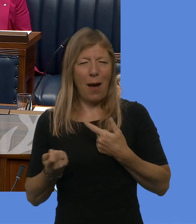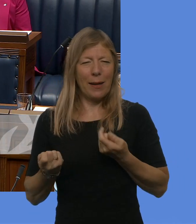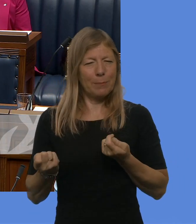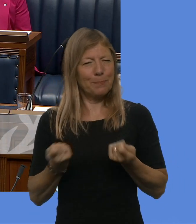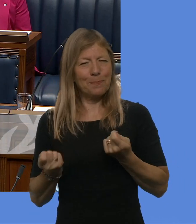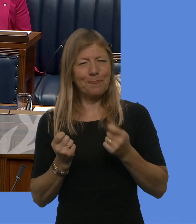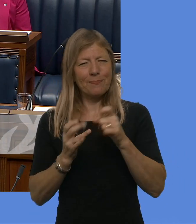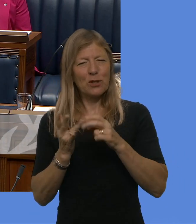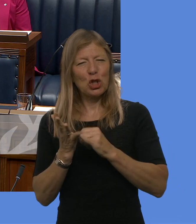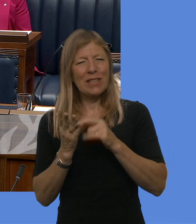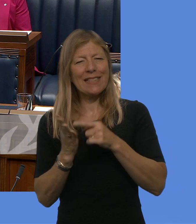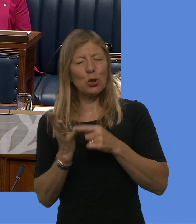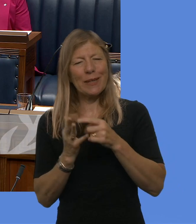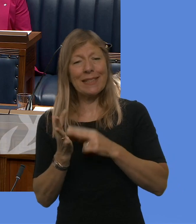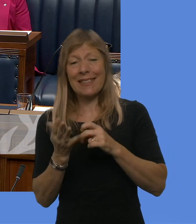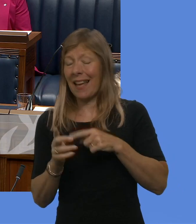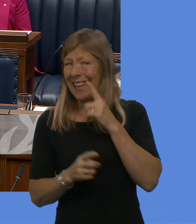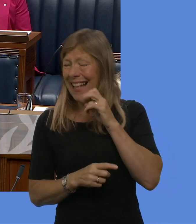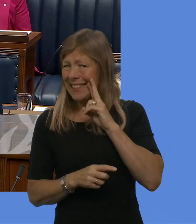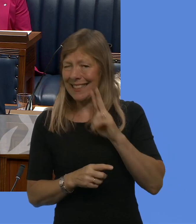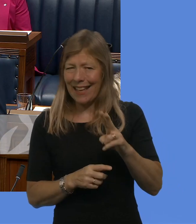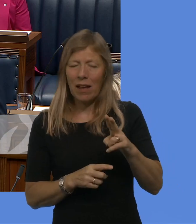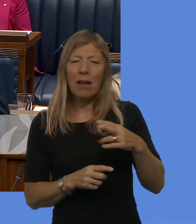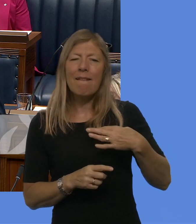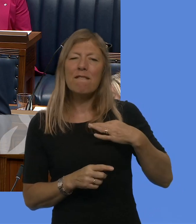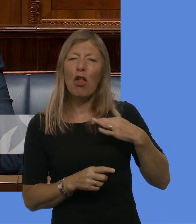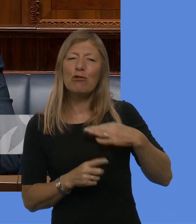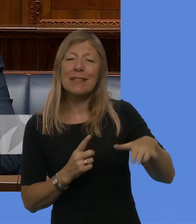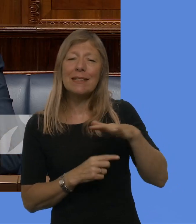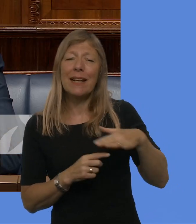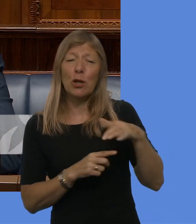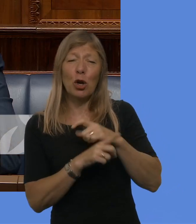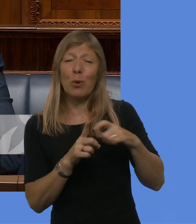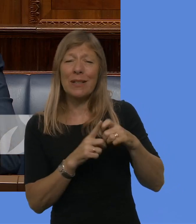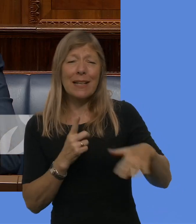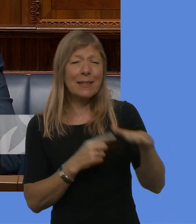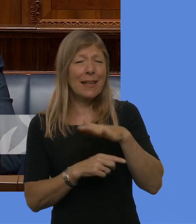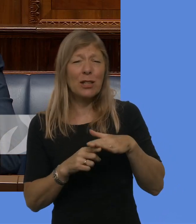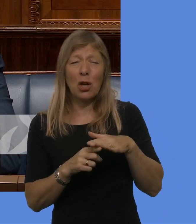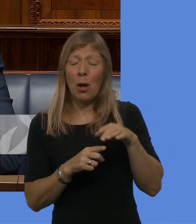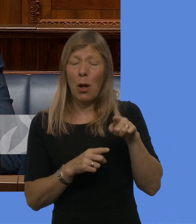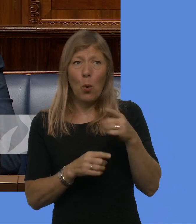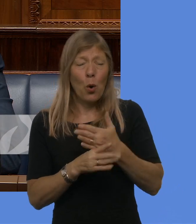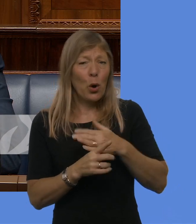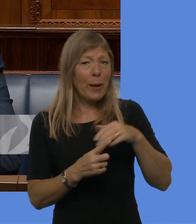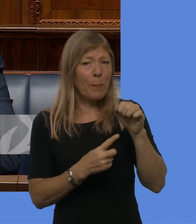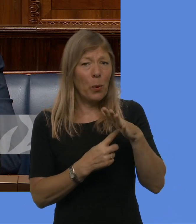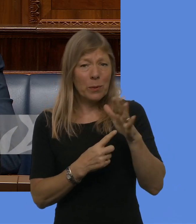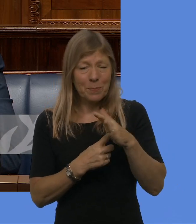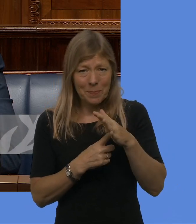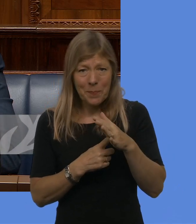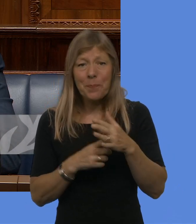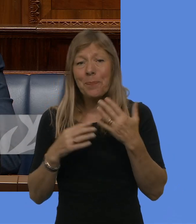sector. Indeed, it's why, as part of the announcement that was made last week, wasn't picked up, but the new